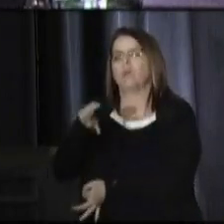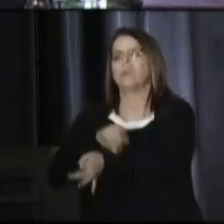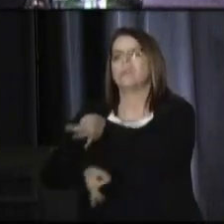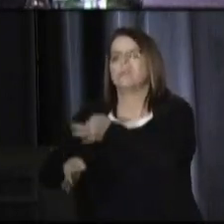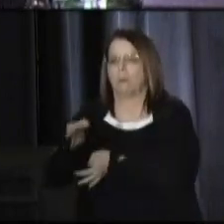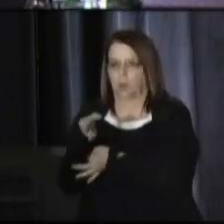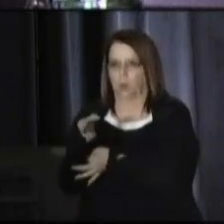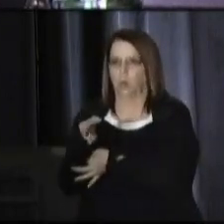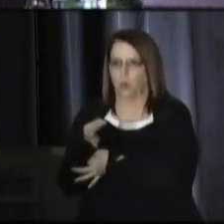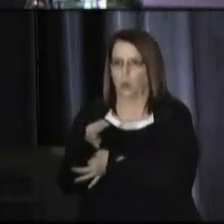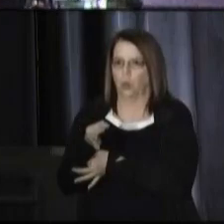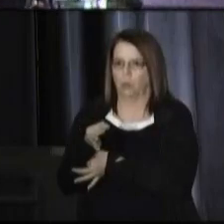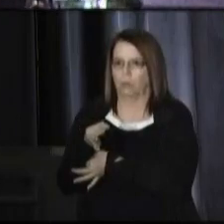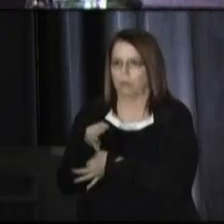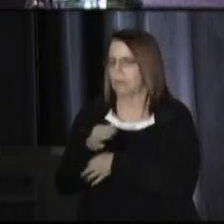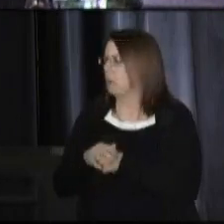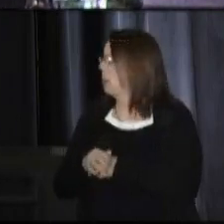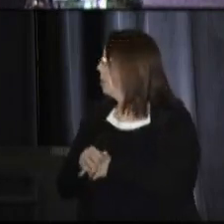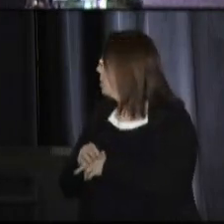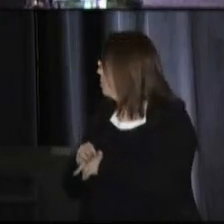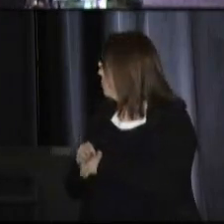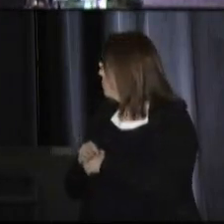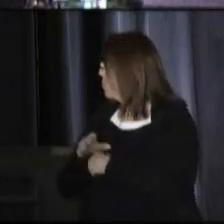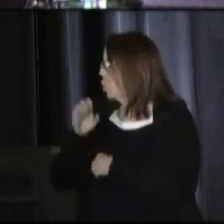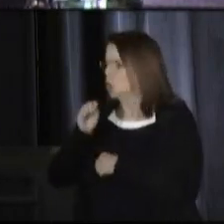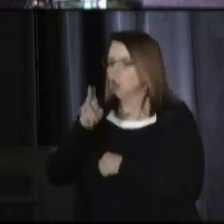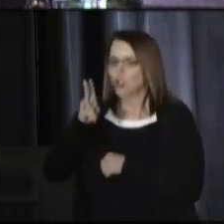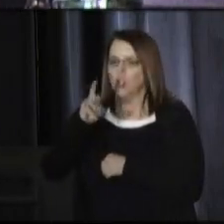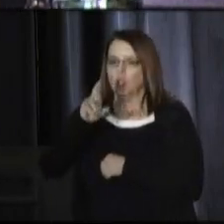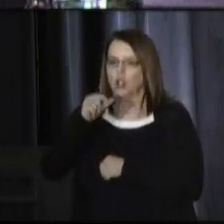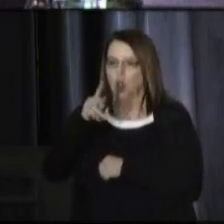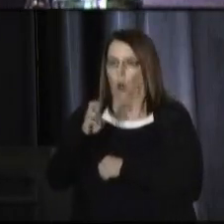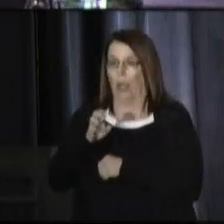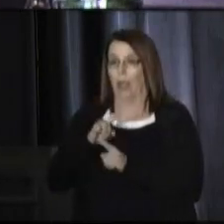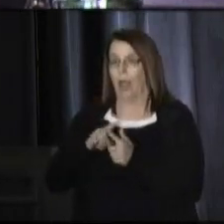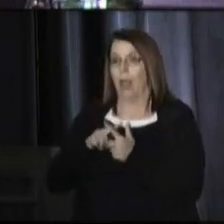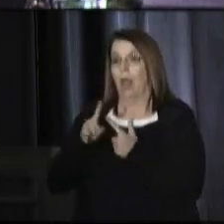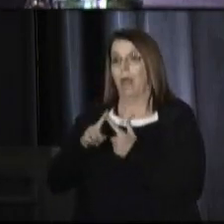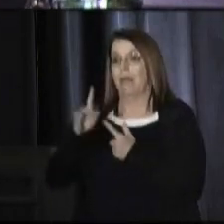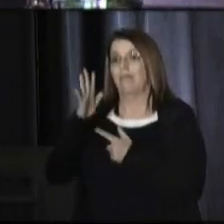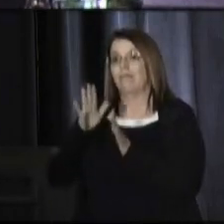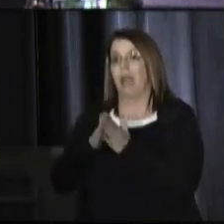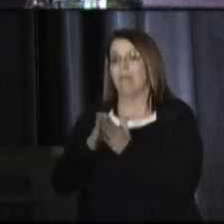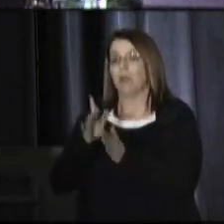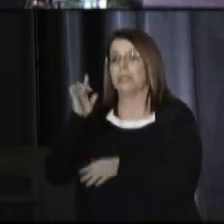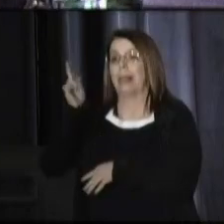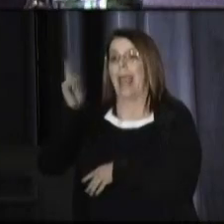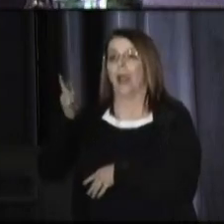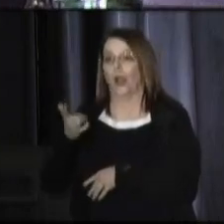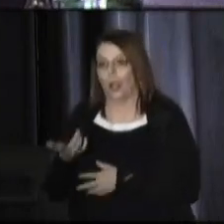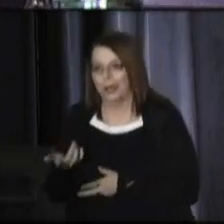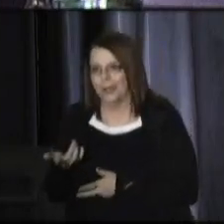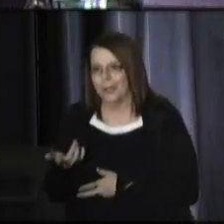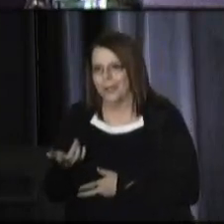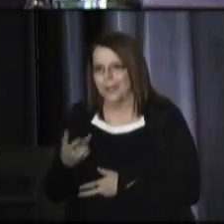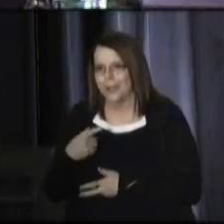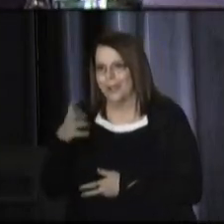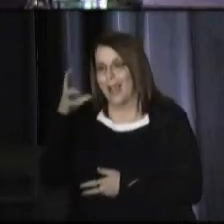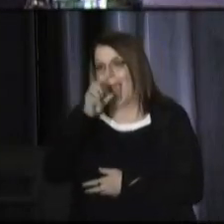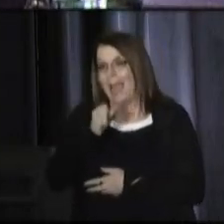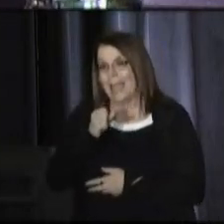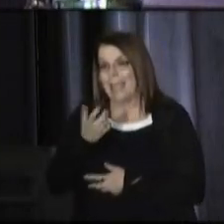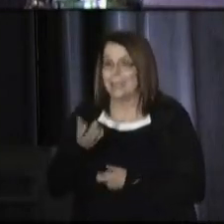know, while you were growing up where you thought, you know, wow, this is possible for me. You know, I want to be a writer. Did you